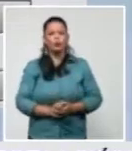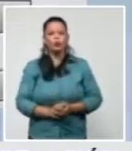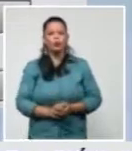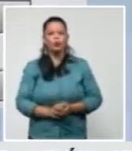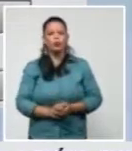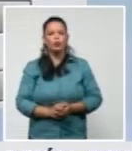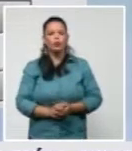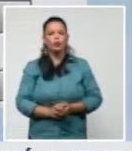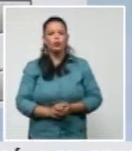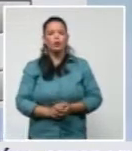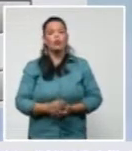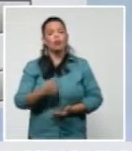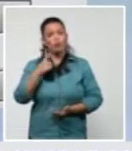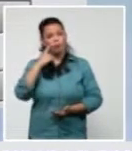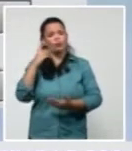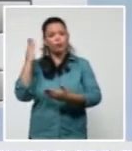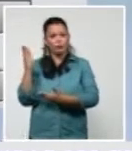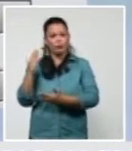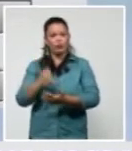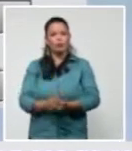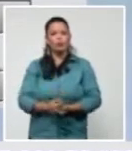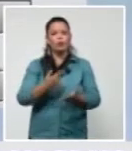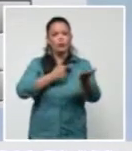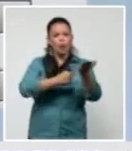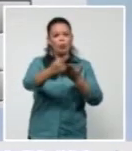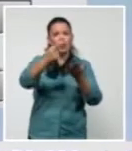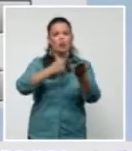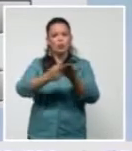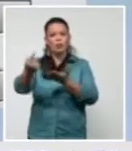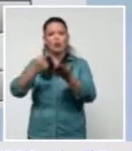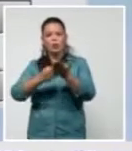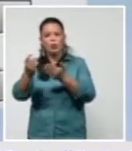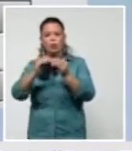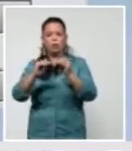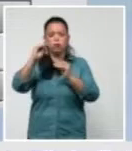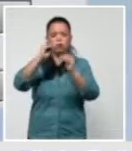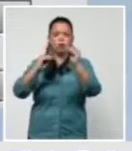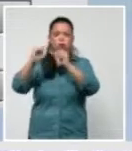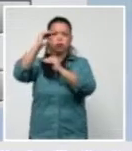577,270 people were diagnosed with the virus, for a total of